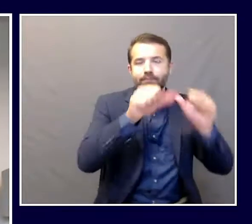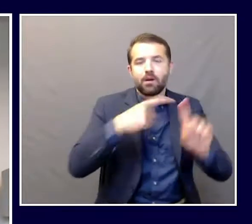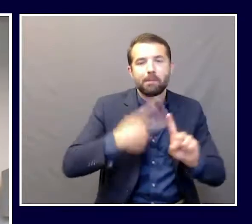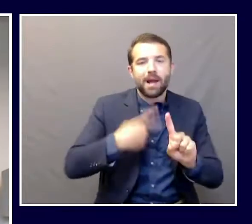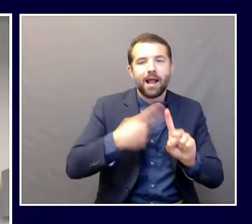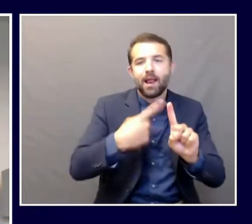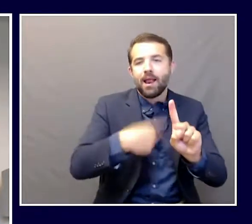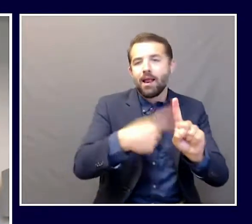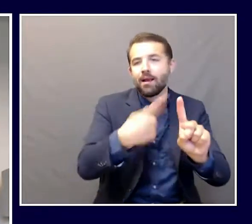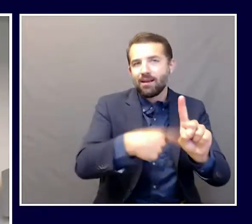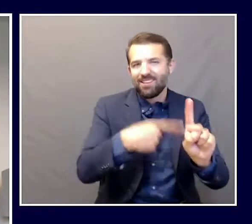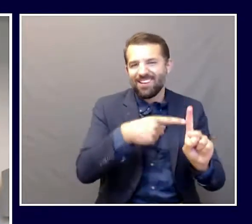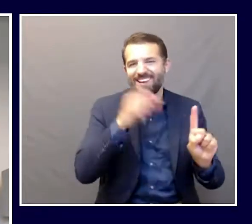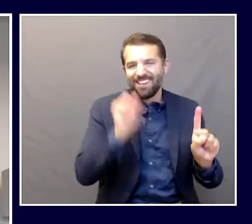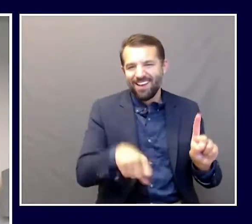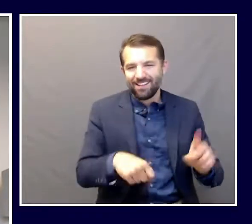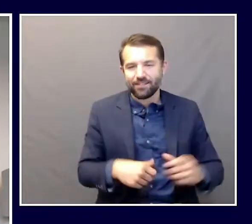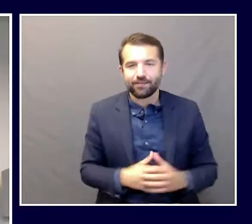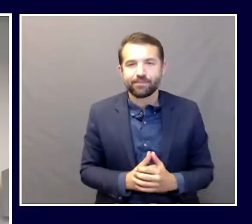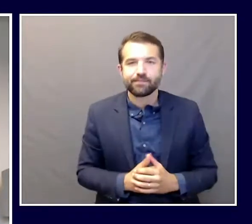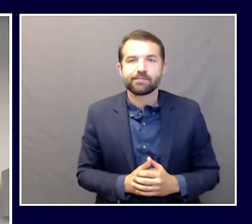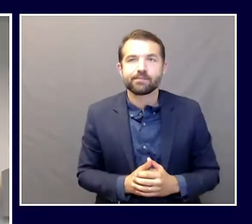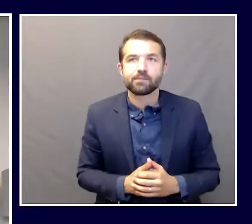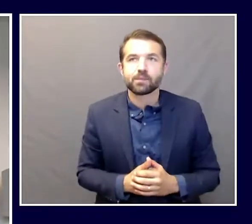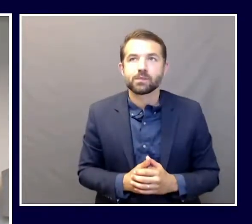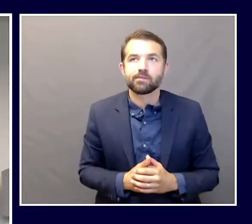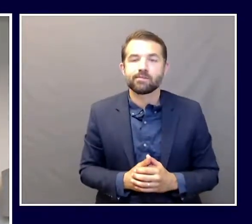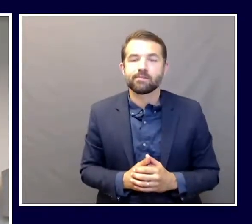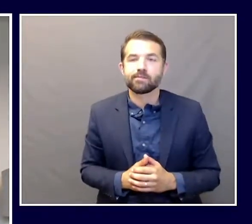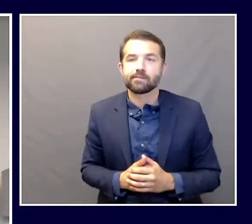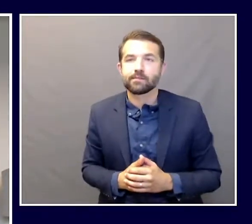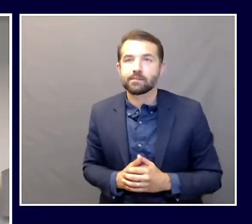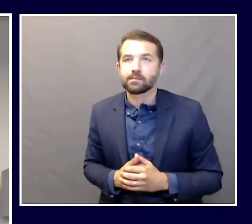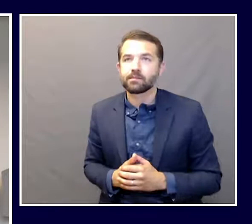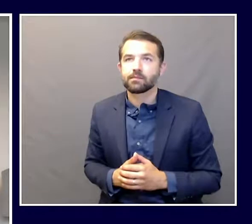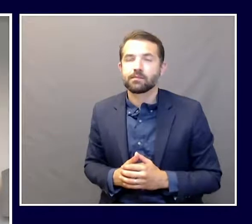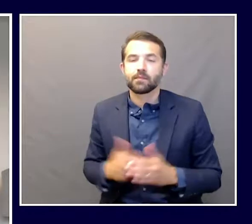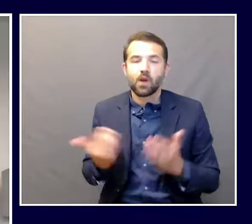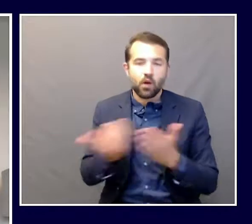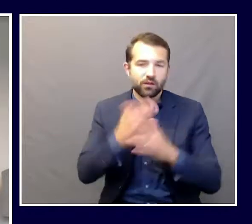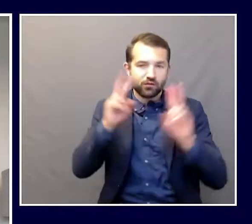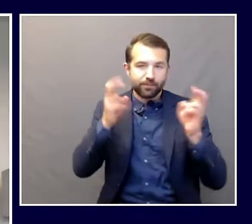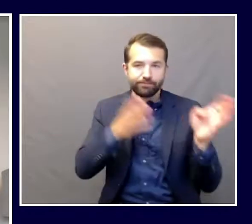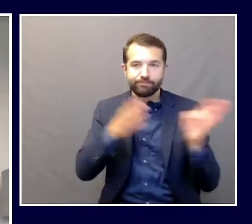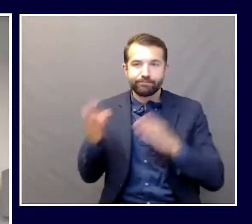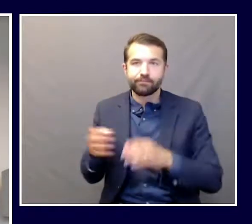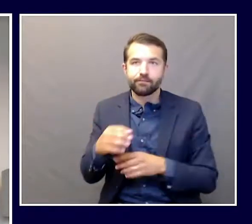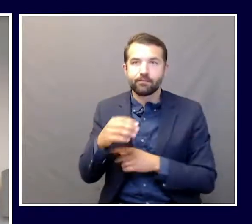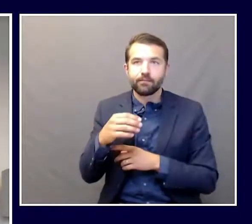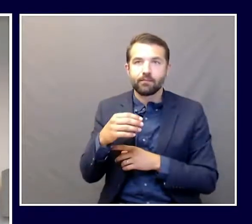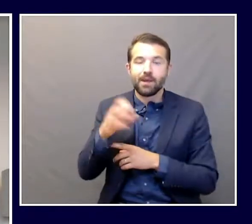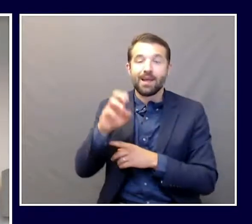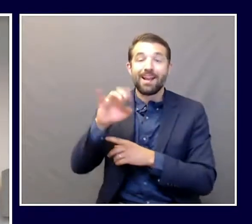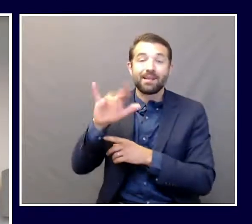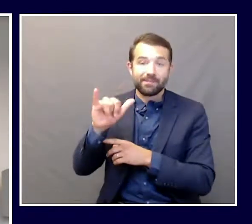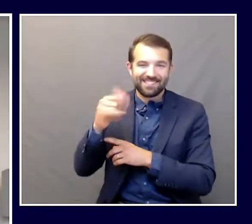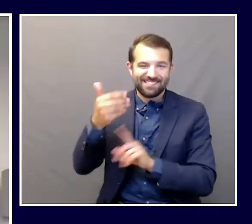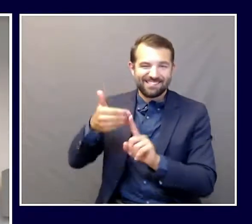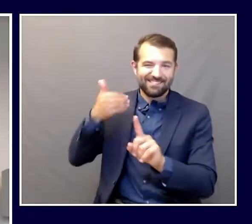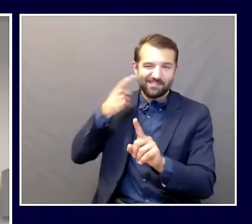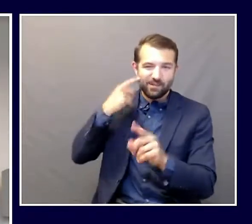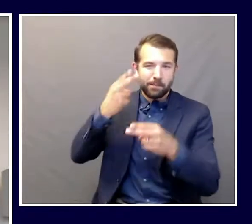the issue of nursing home staff and hospital vaccination rates. And I was wondering if there were any